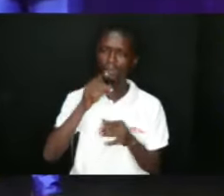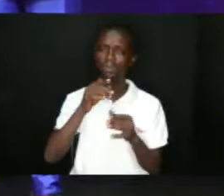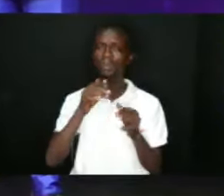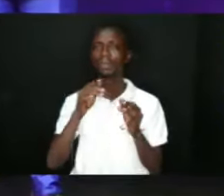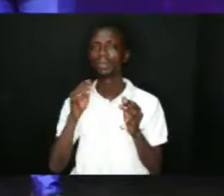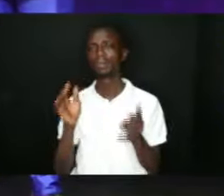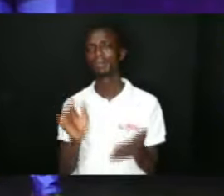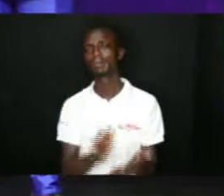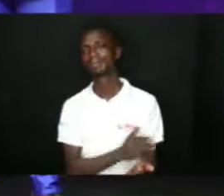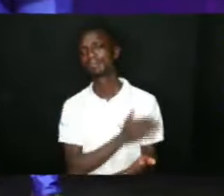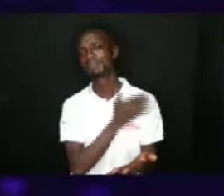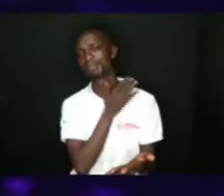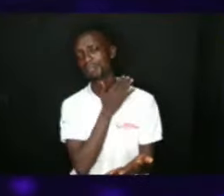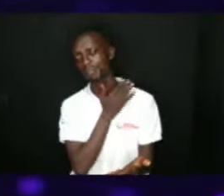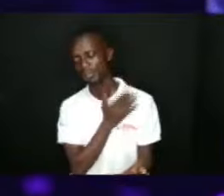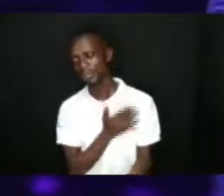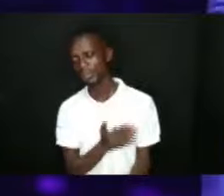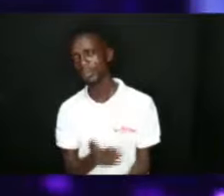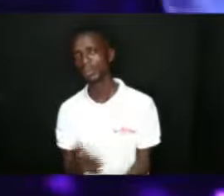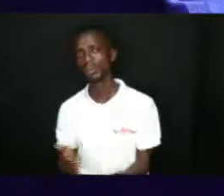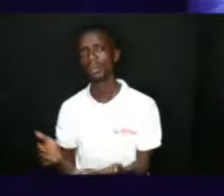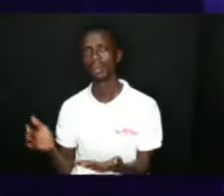Jesus shall reign